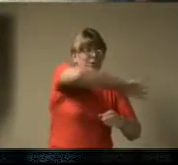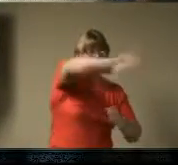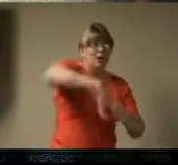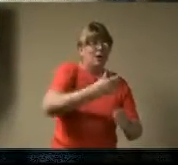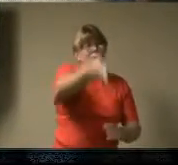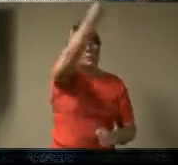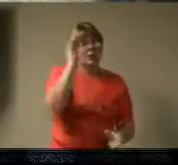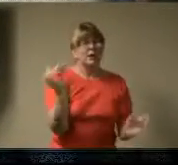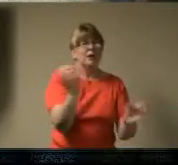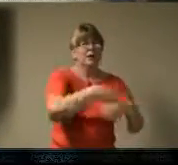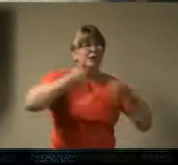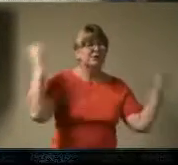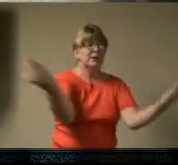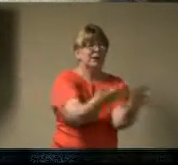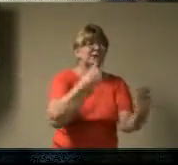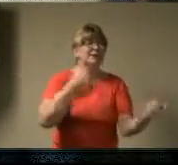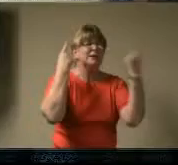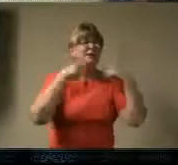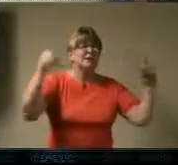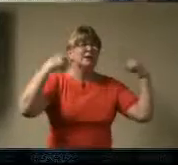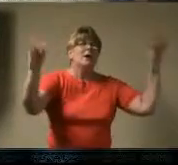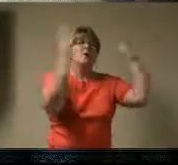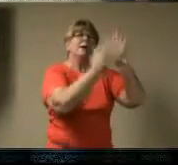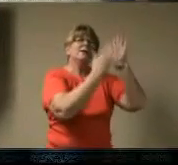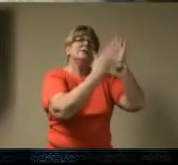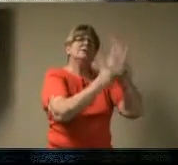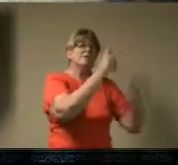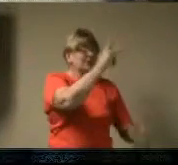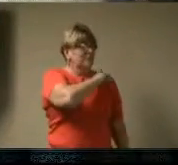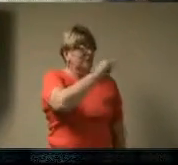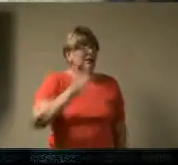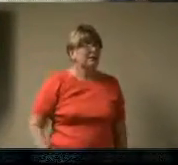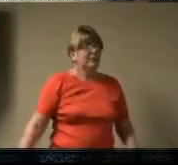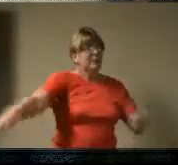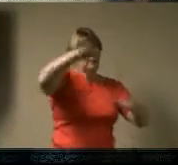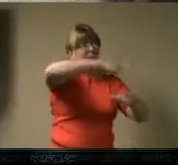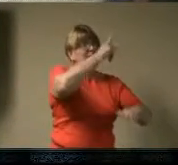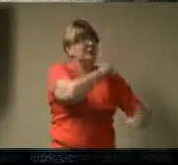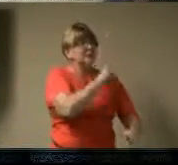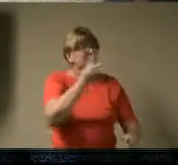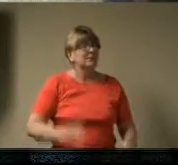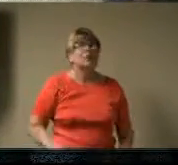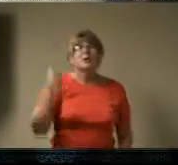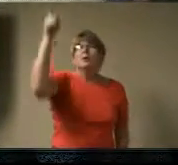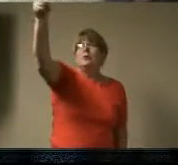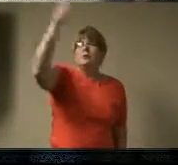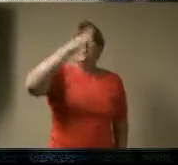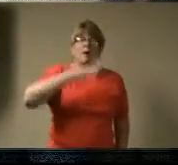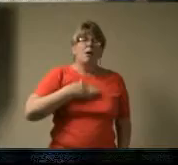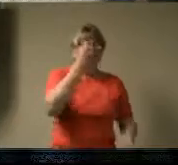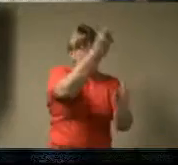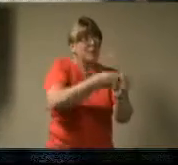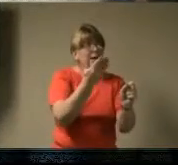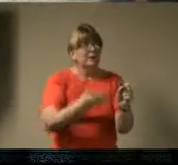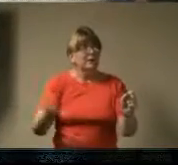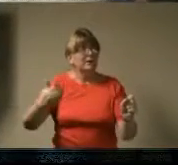come all creation I sing praise to the King of Kings